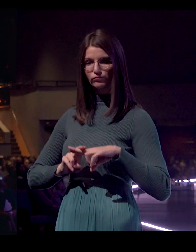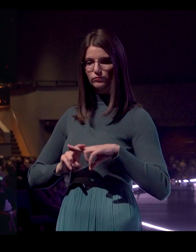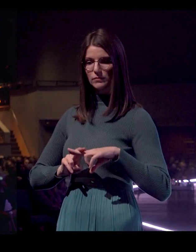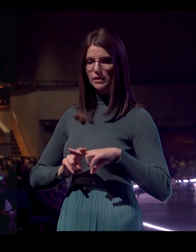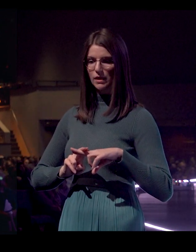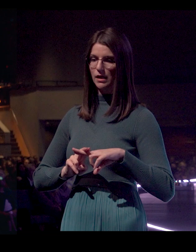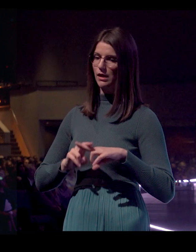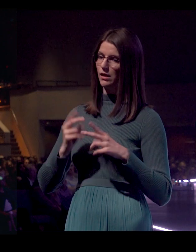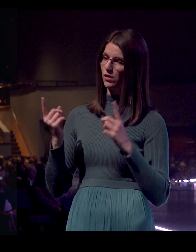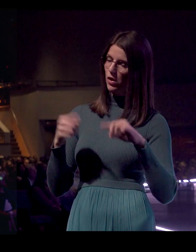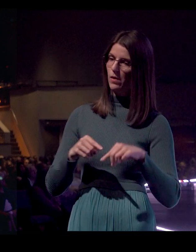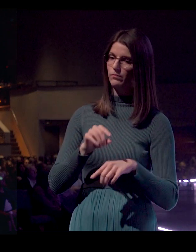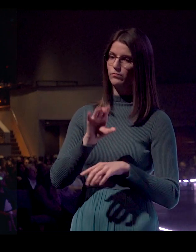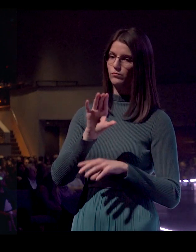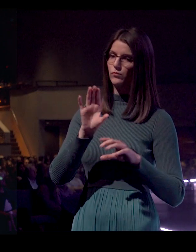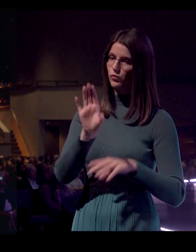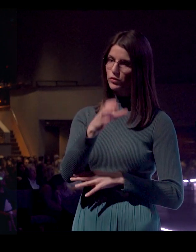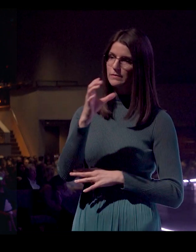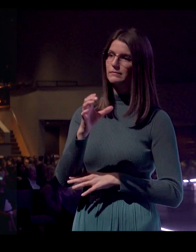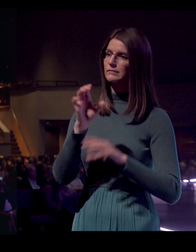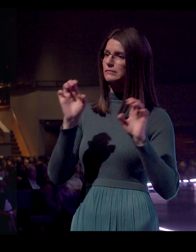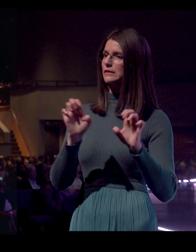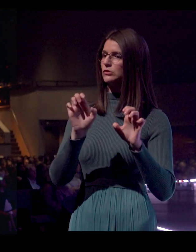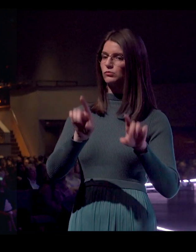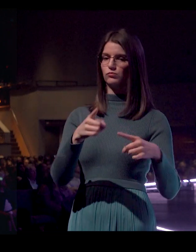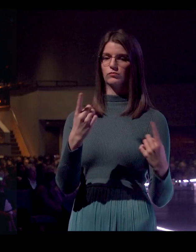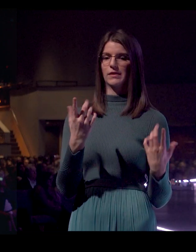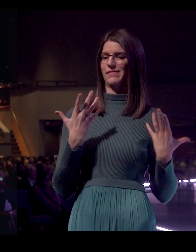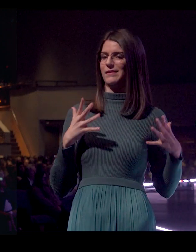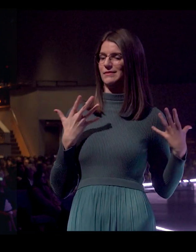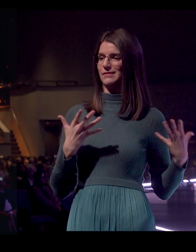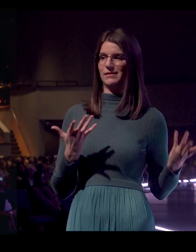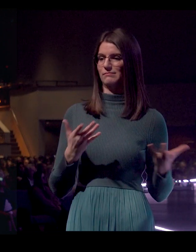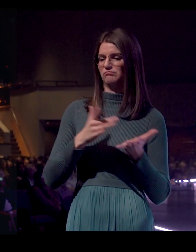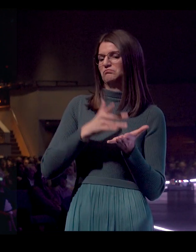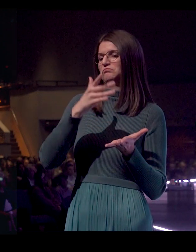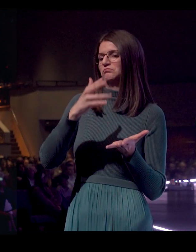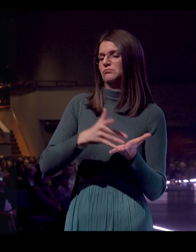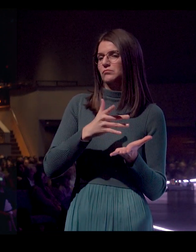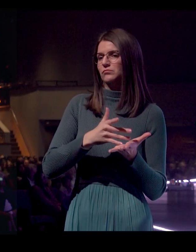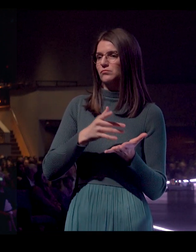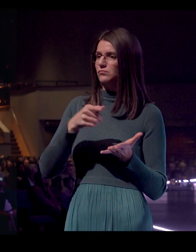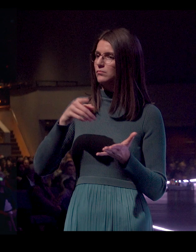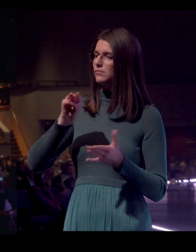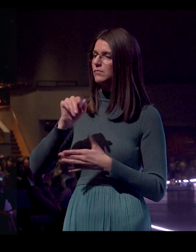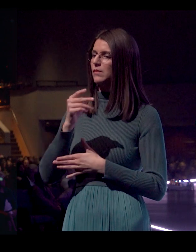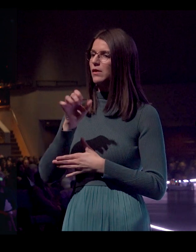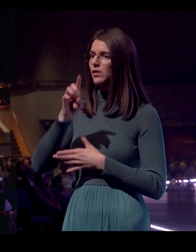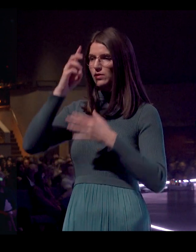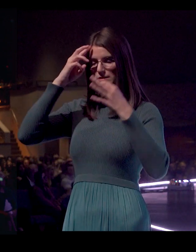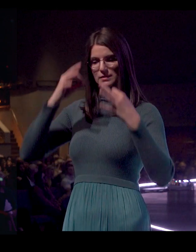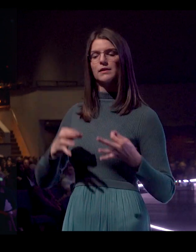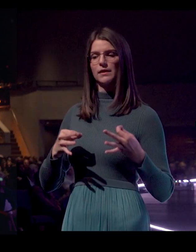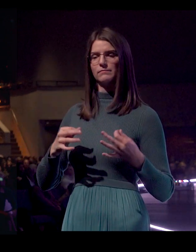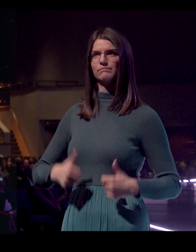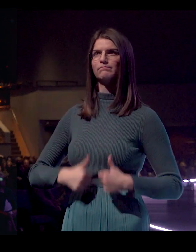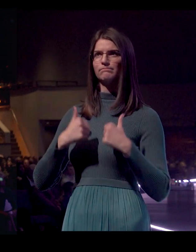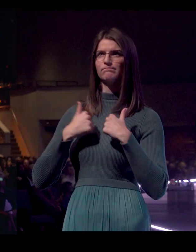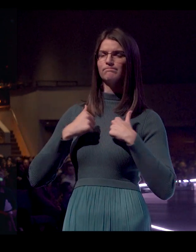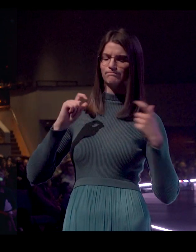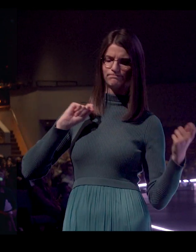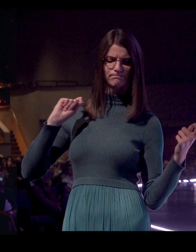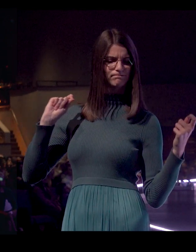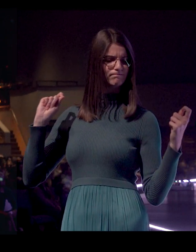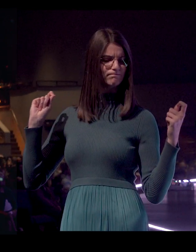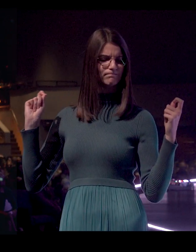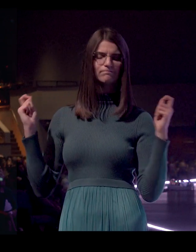worship. And he decided to pivot his whole entire life because he realized what he had been chasing